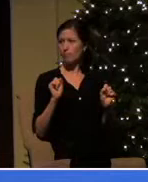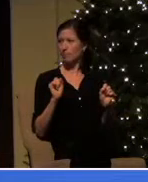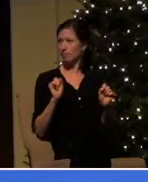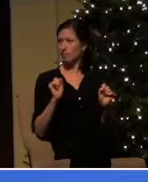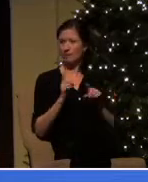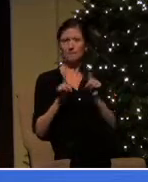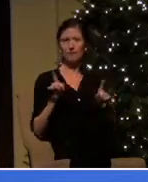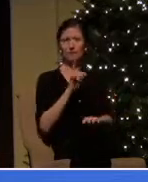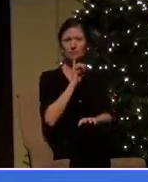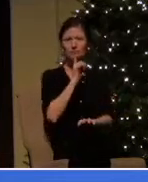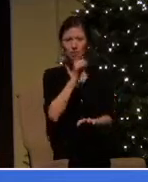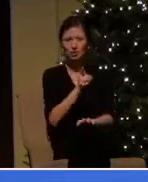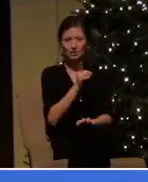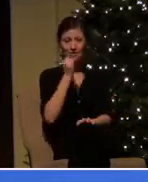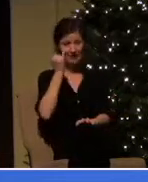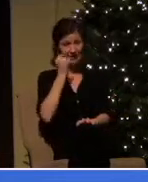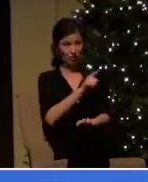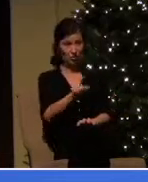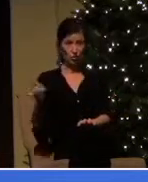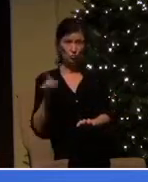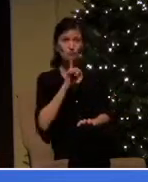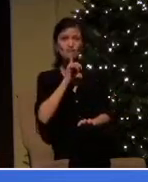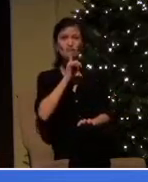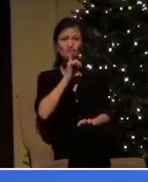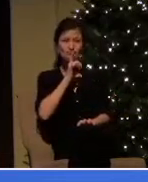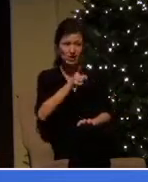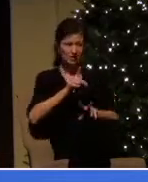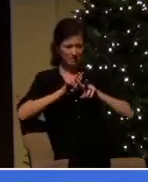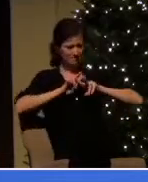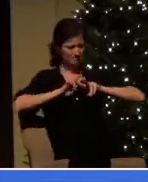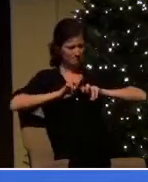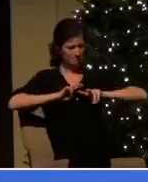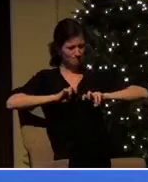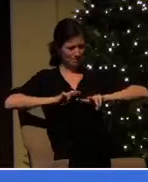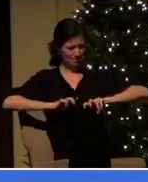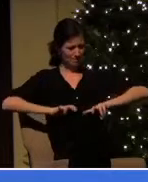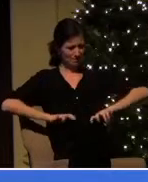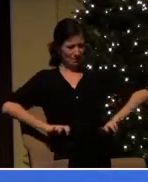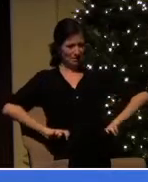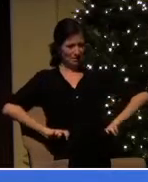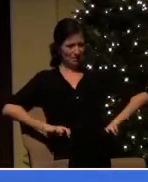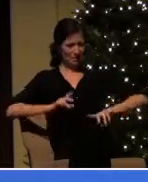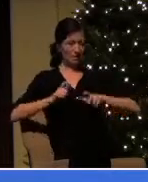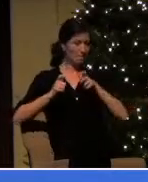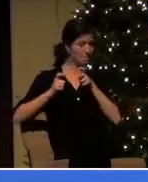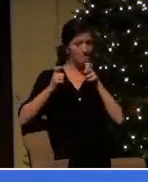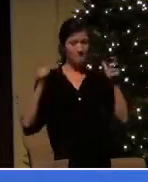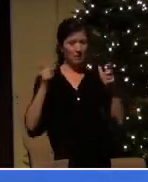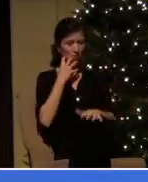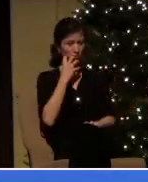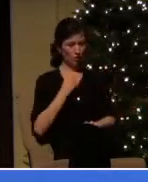But I'm pretty sure that if we really were to push it, our biggest treasure would